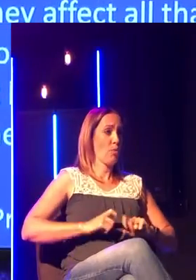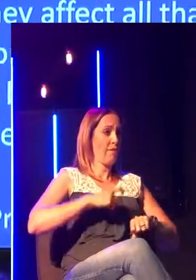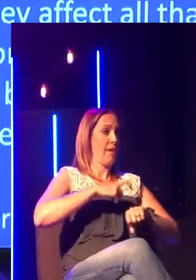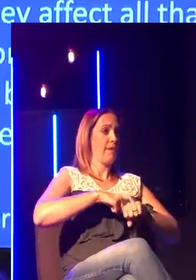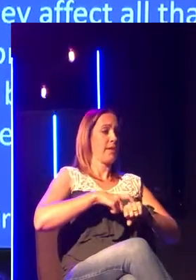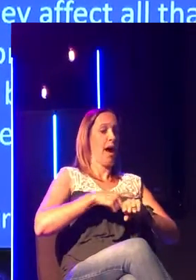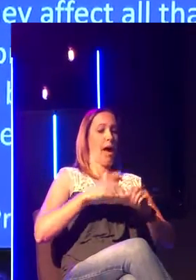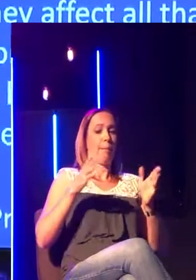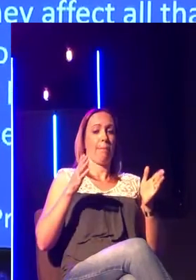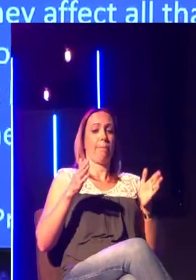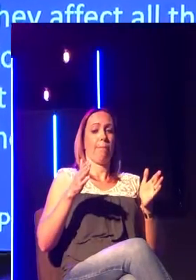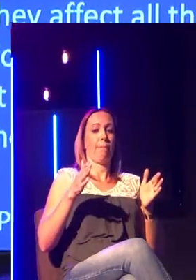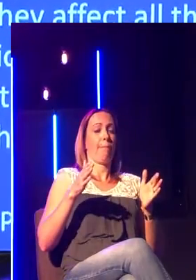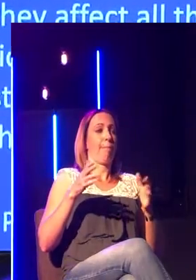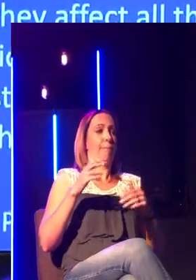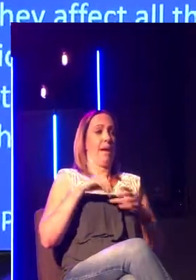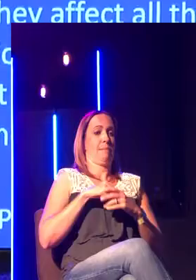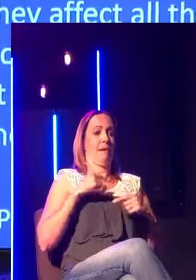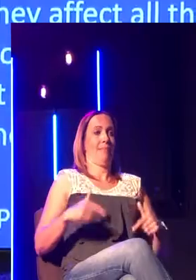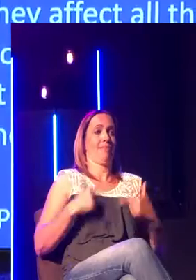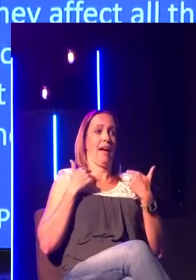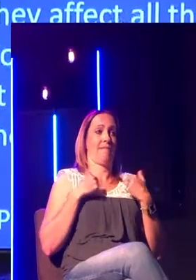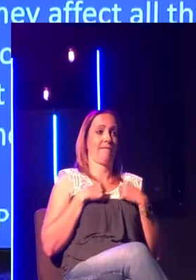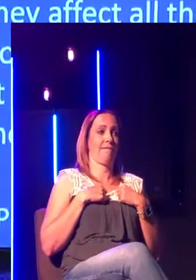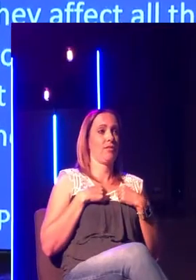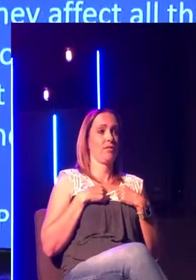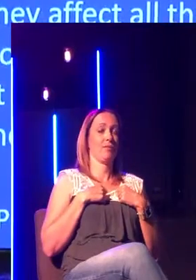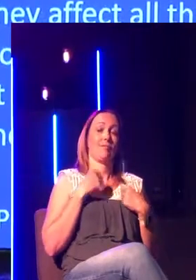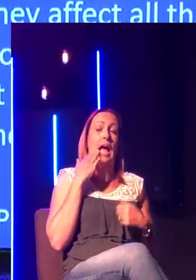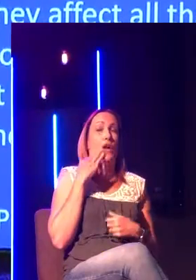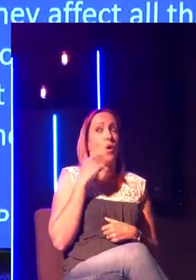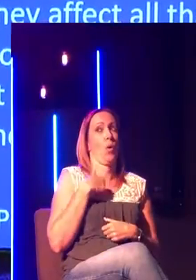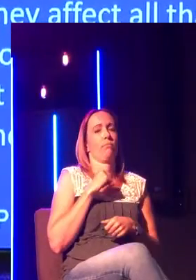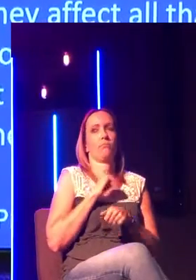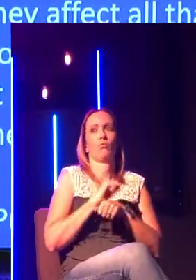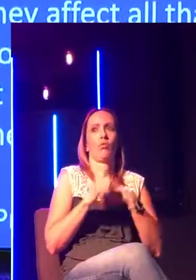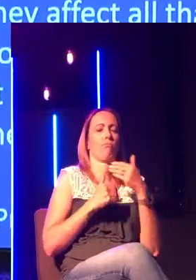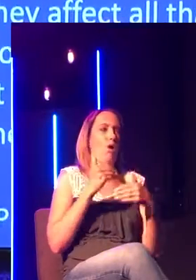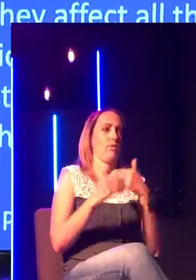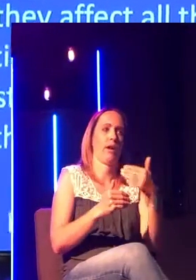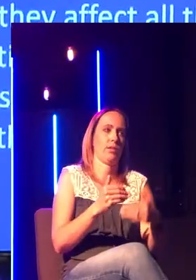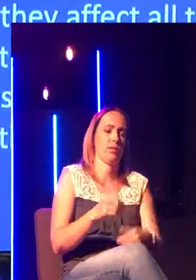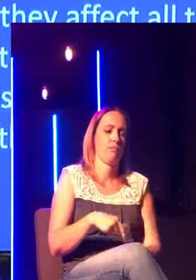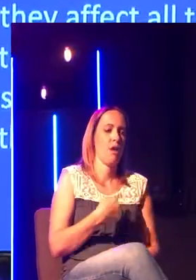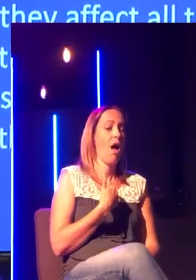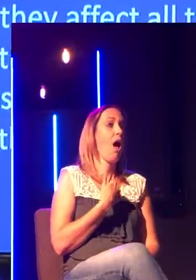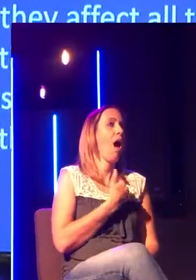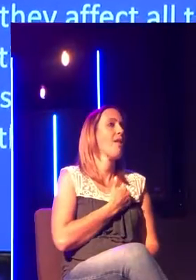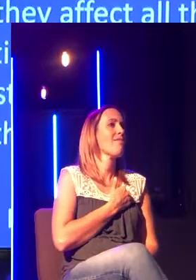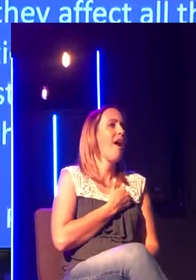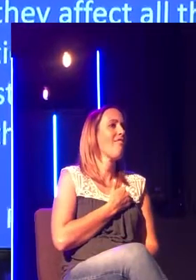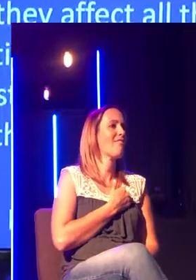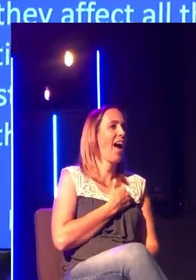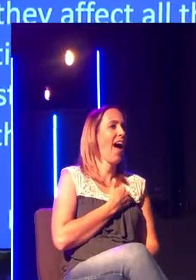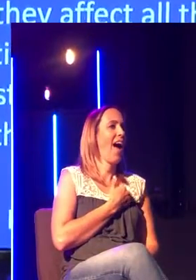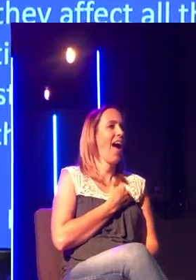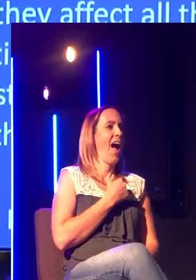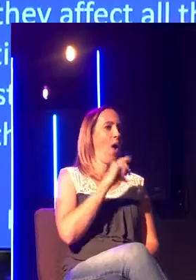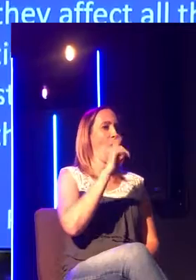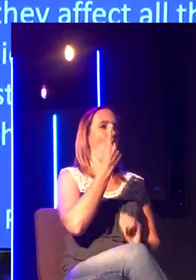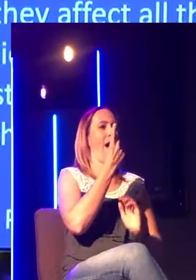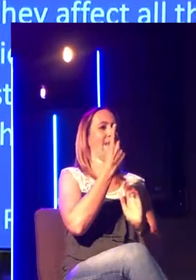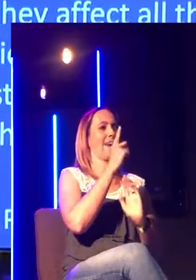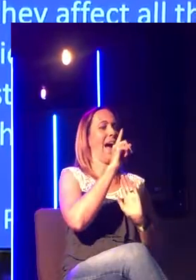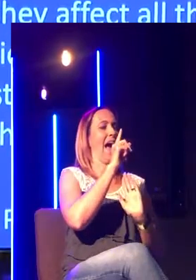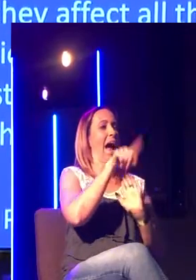lifestyle? I know that is a work in progress for me. I love the daylight savings day where we get like the extra hour, because